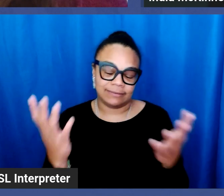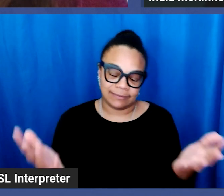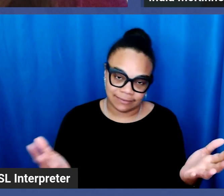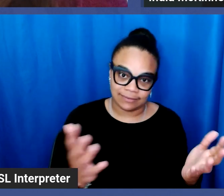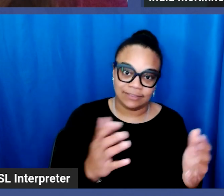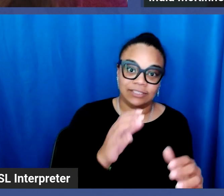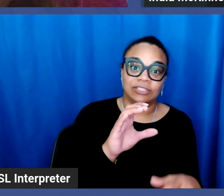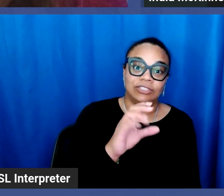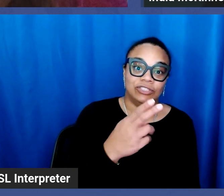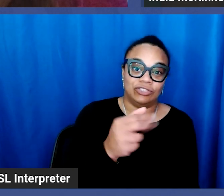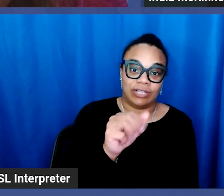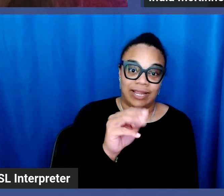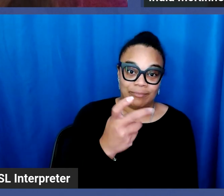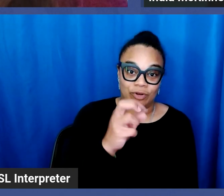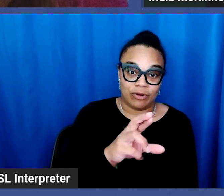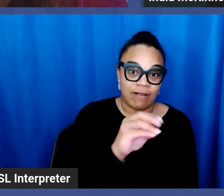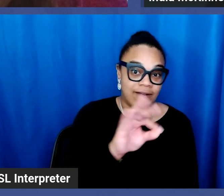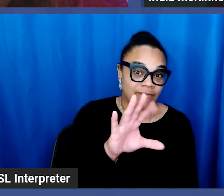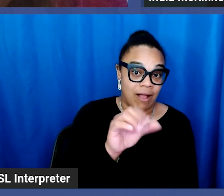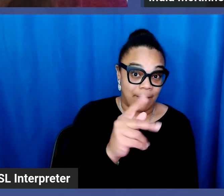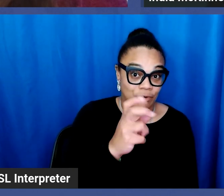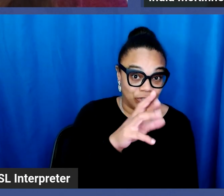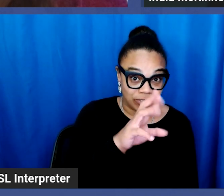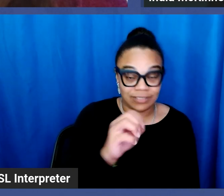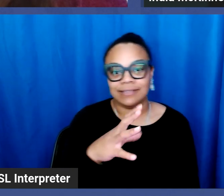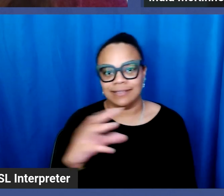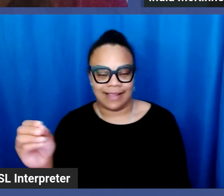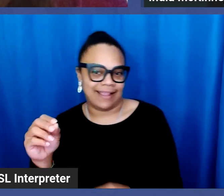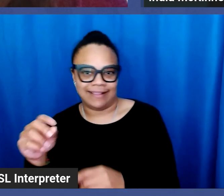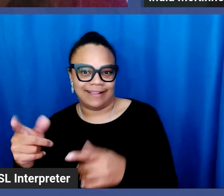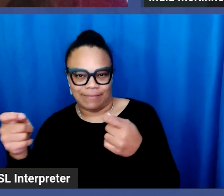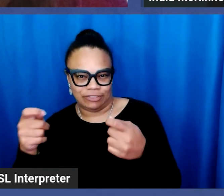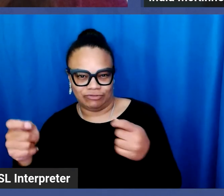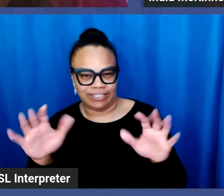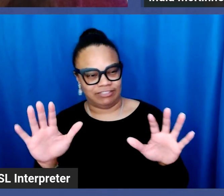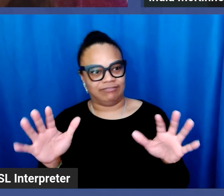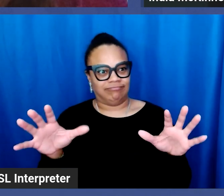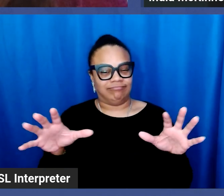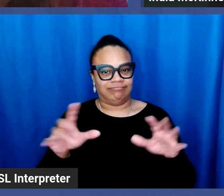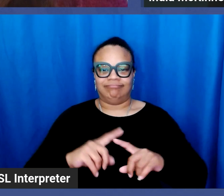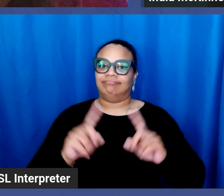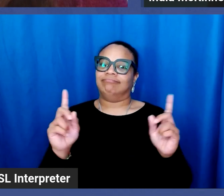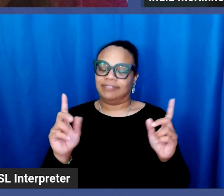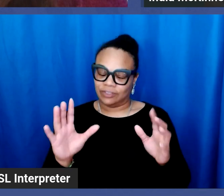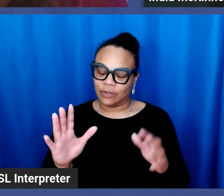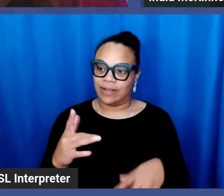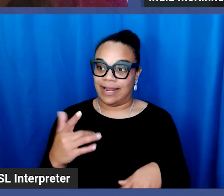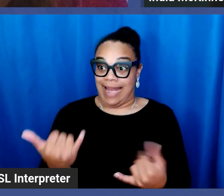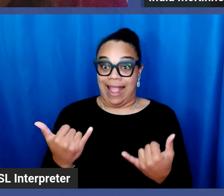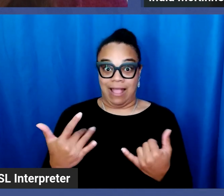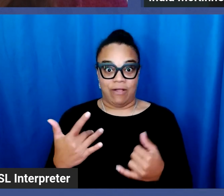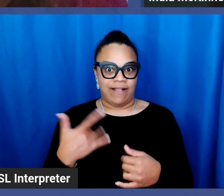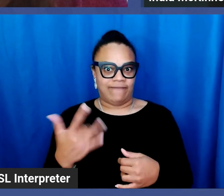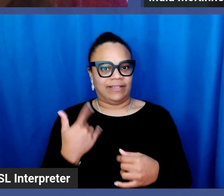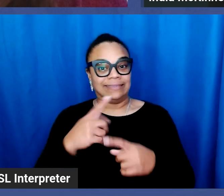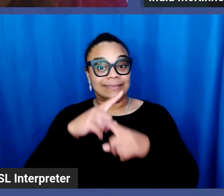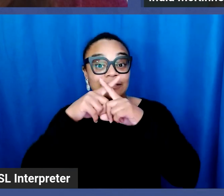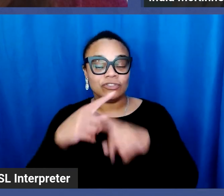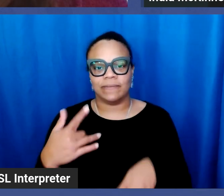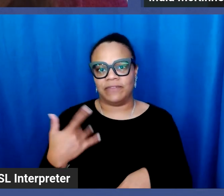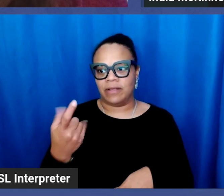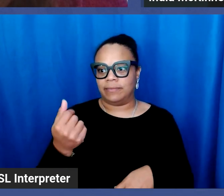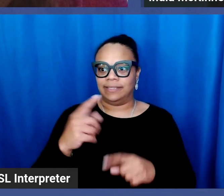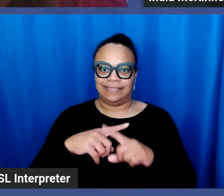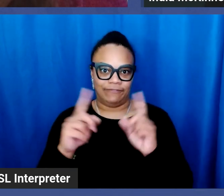administration. So there's a lot of feelings around this. And when we're talking about censorship, it feels a little bit different when